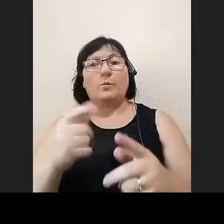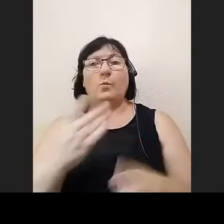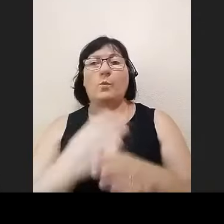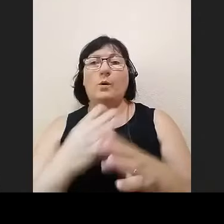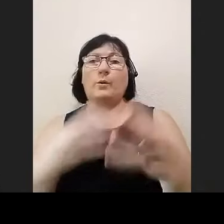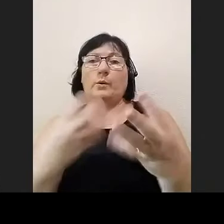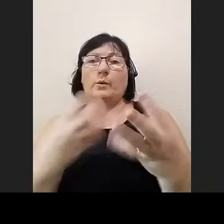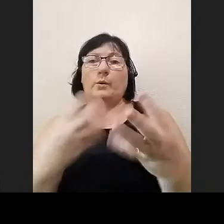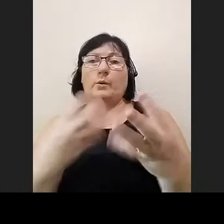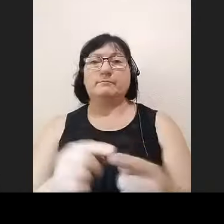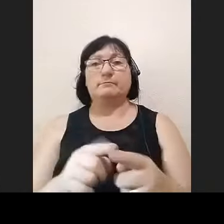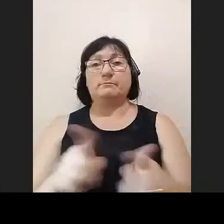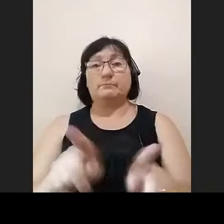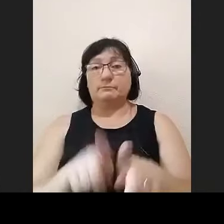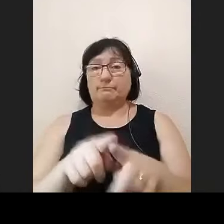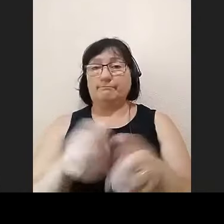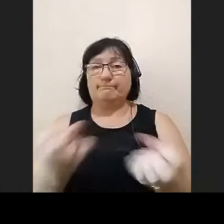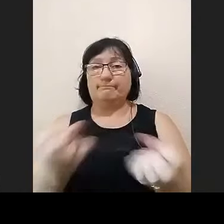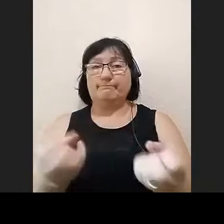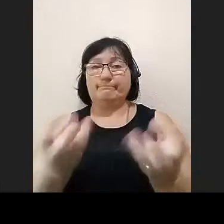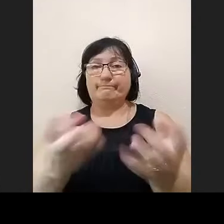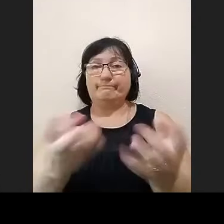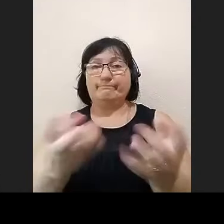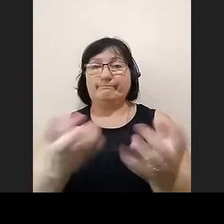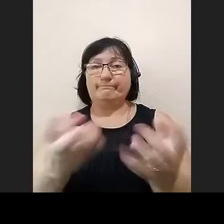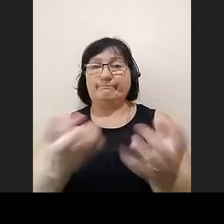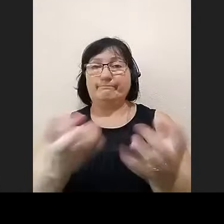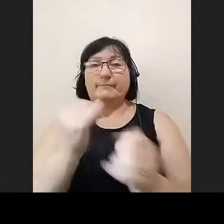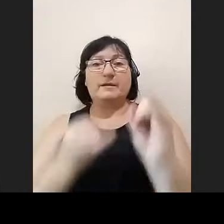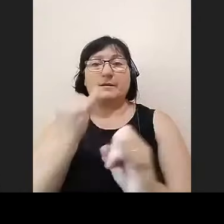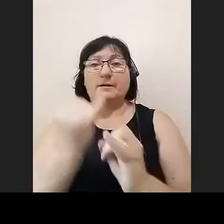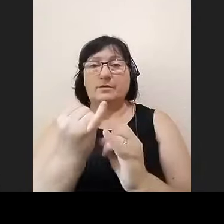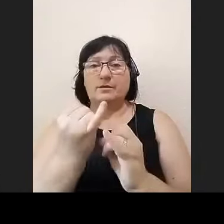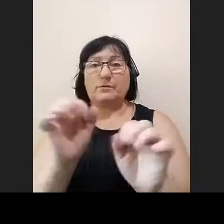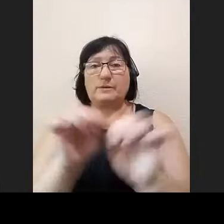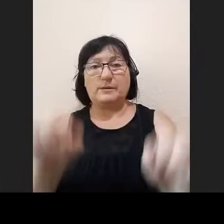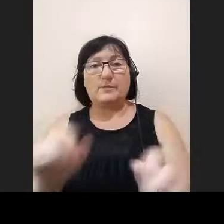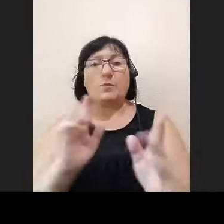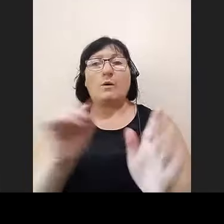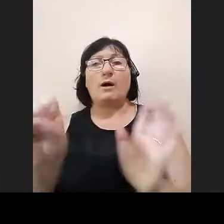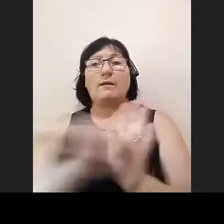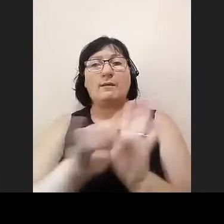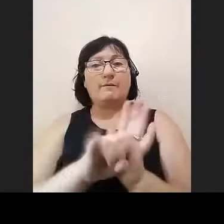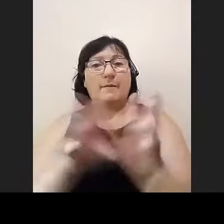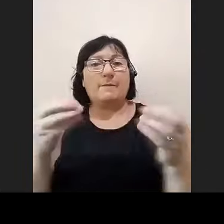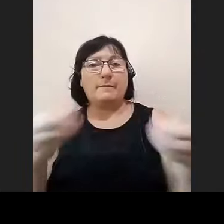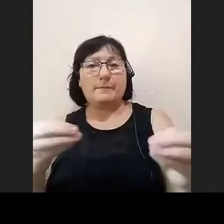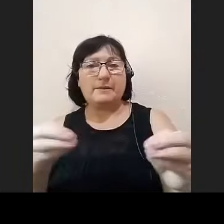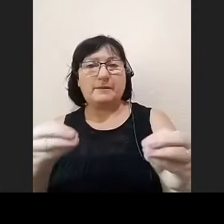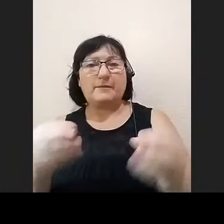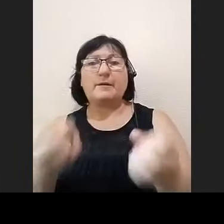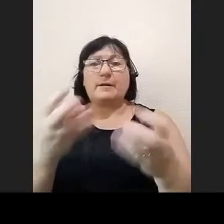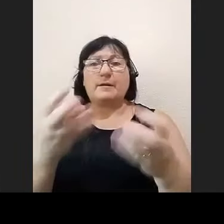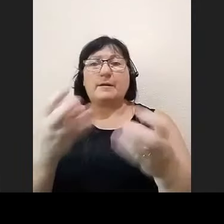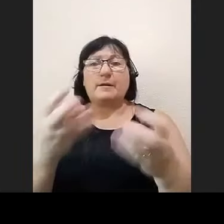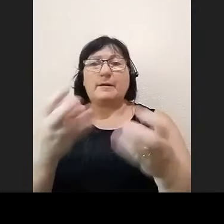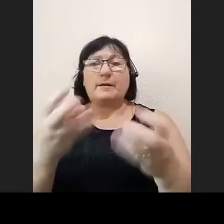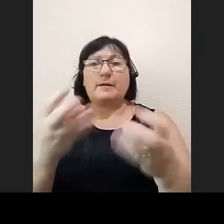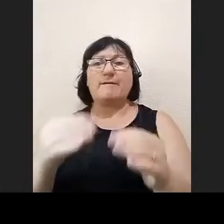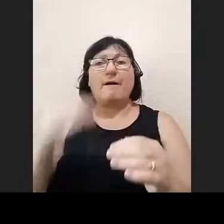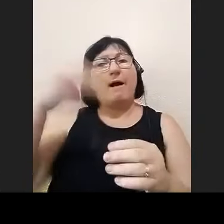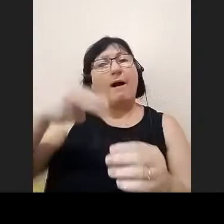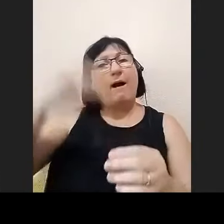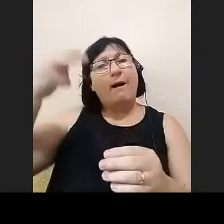for identifying businesses that offer a high degree of security guarantees in respect of their role in the supply